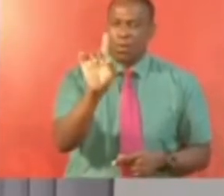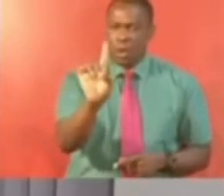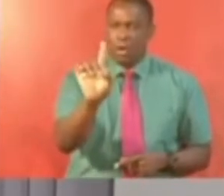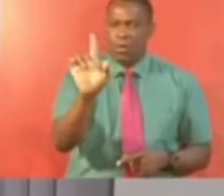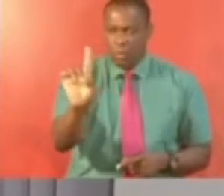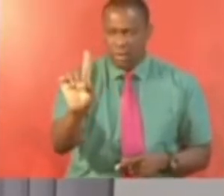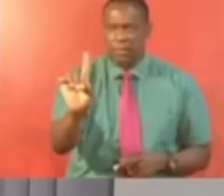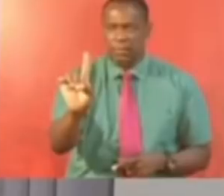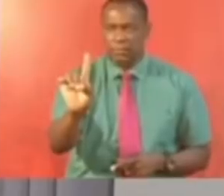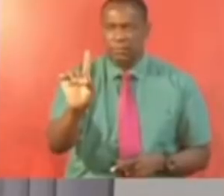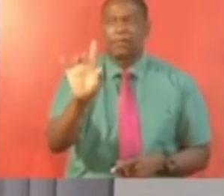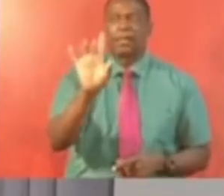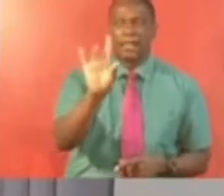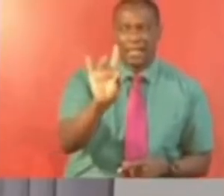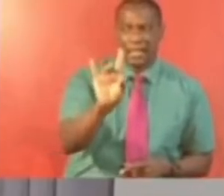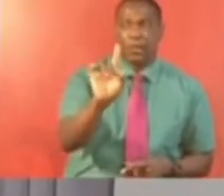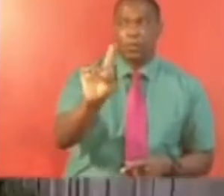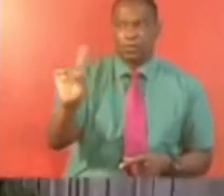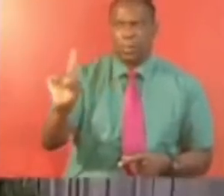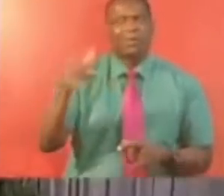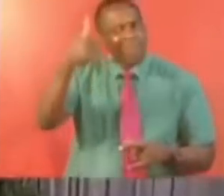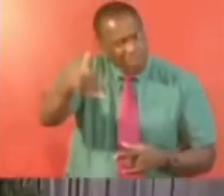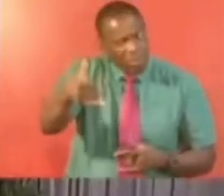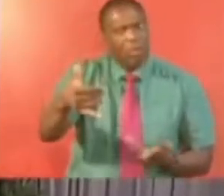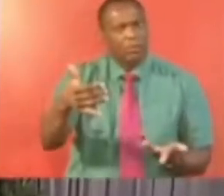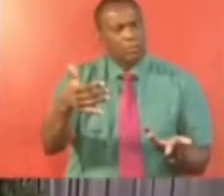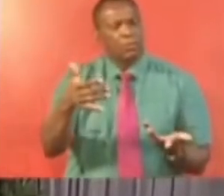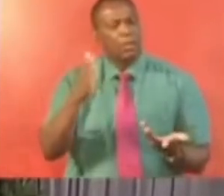medical facility. Thank you.